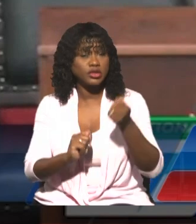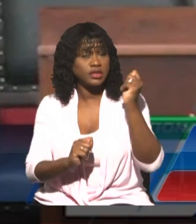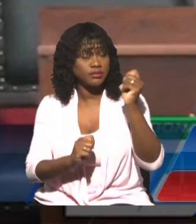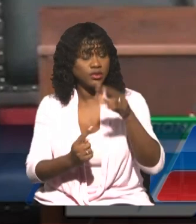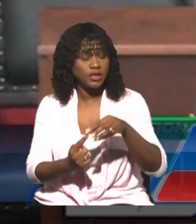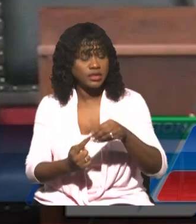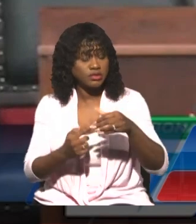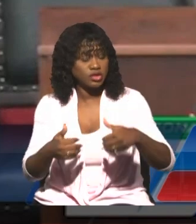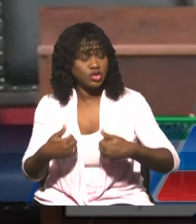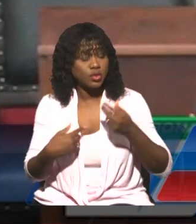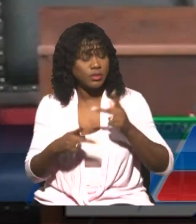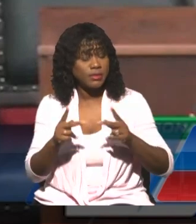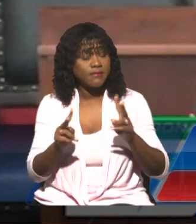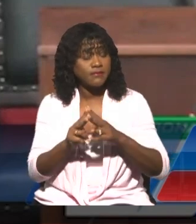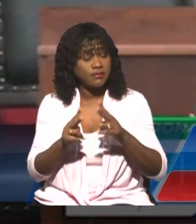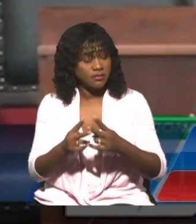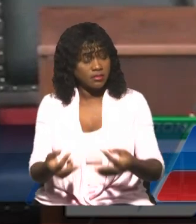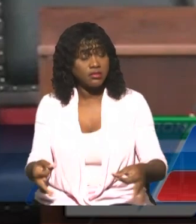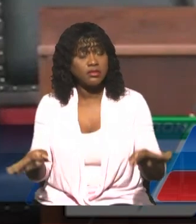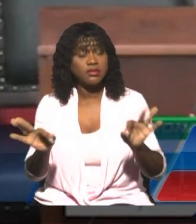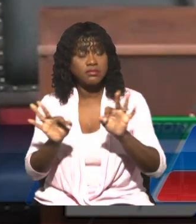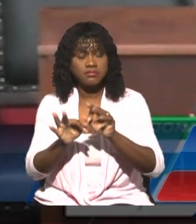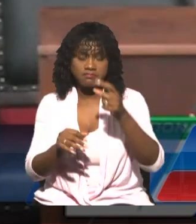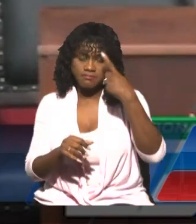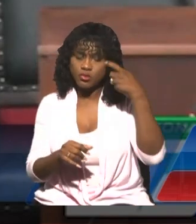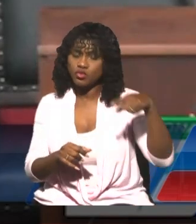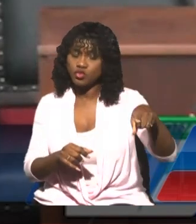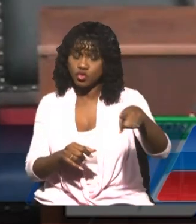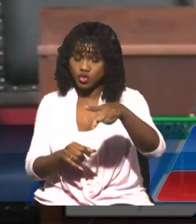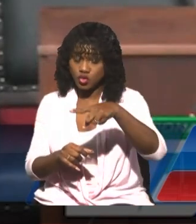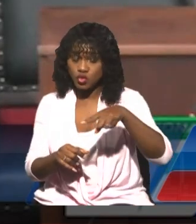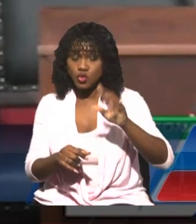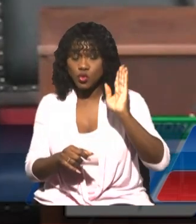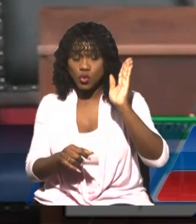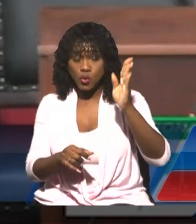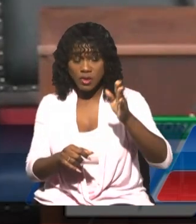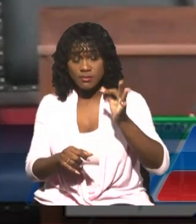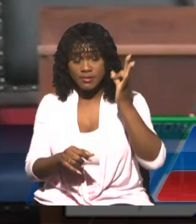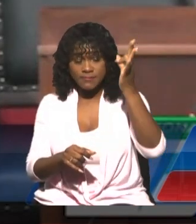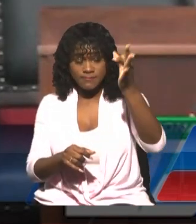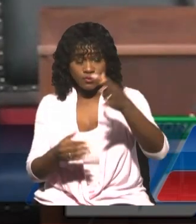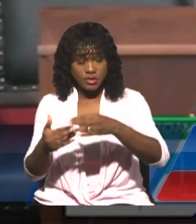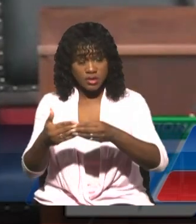is critical because you are the ones who will be forming the leadership of tomorrow.